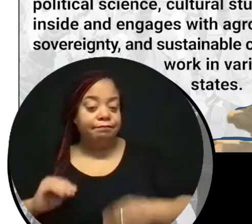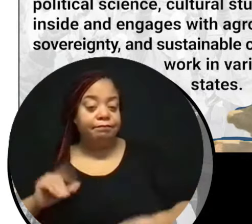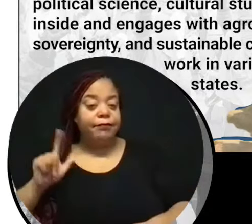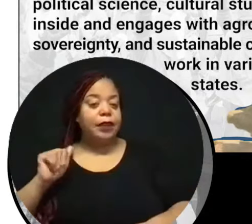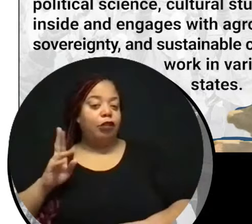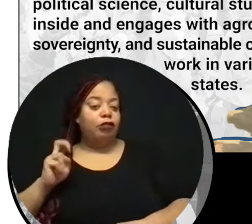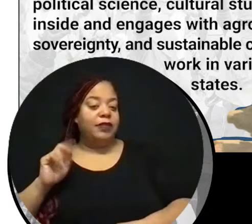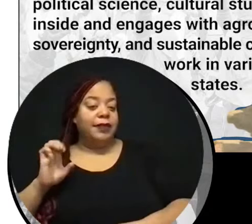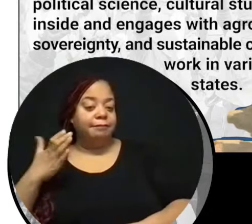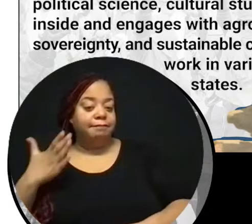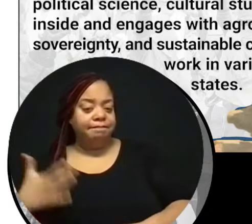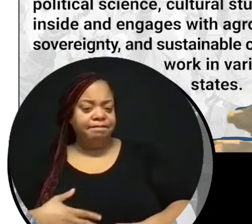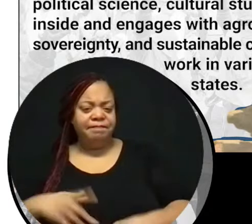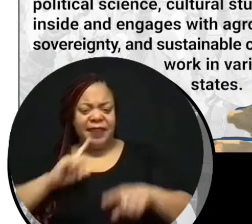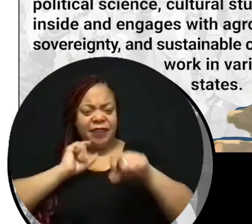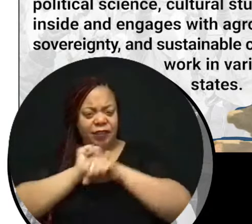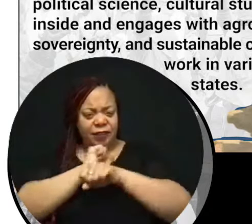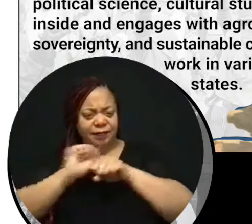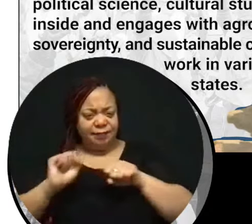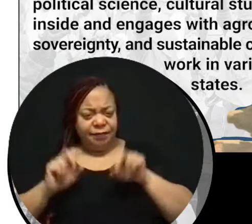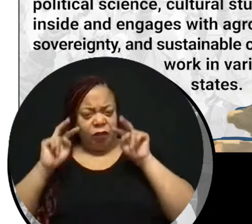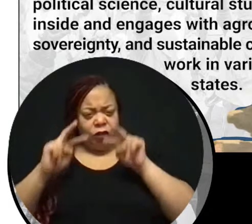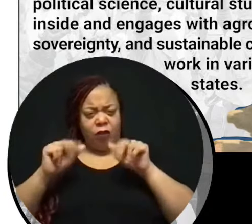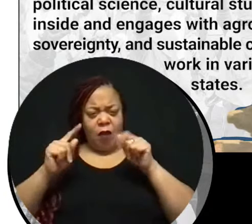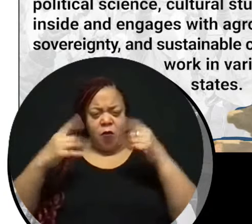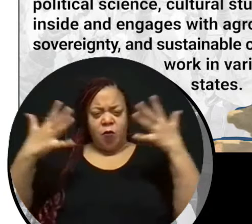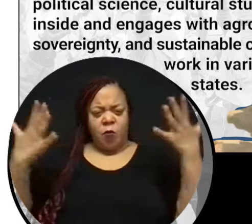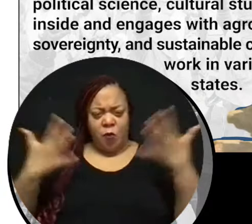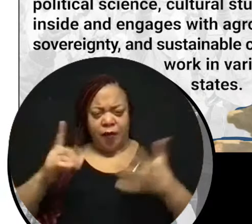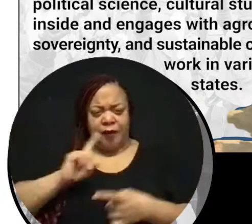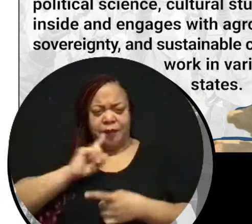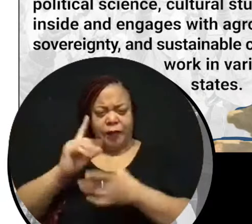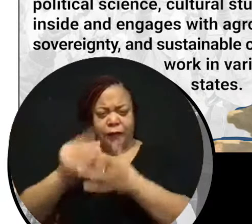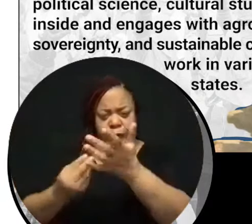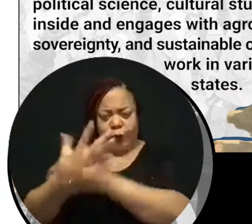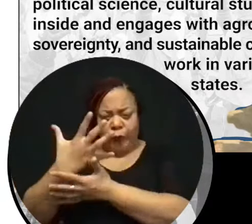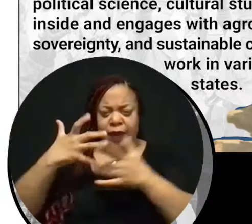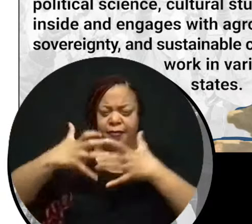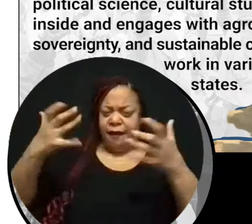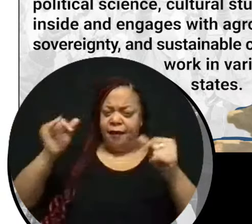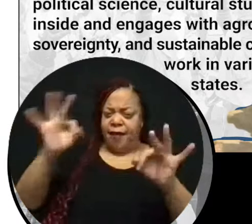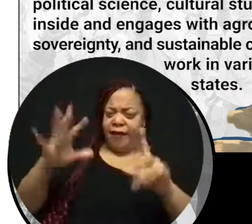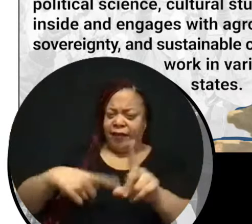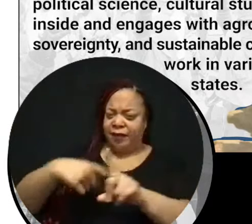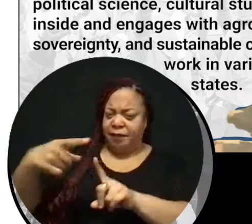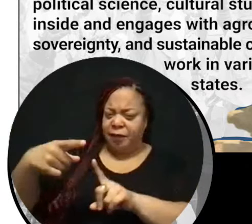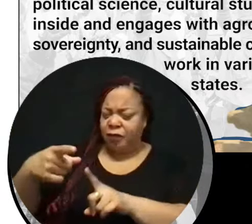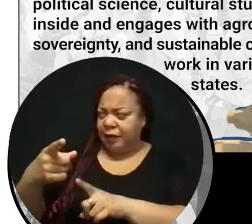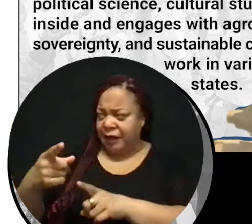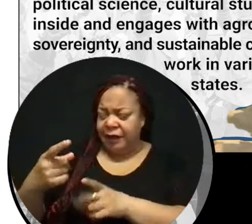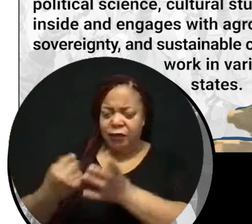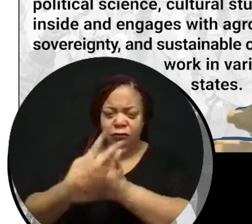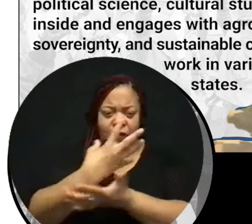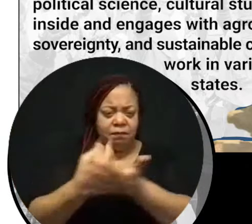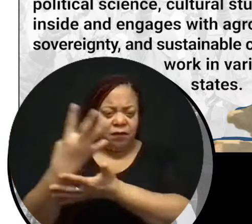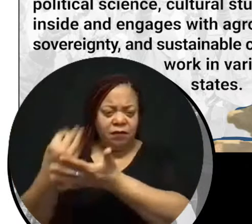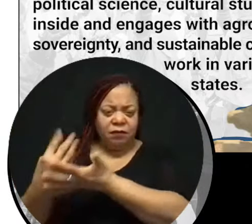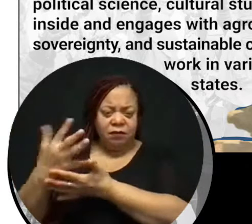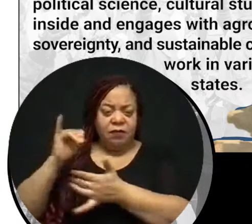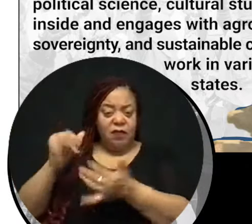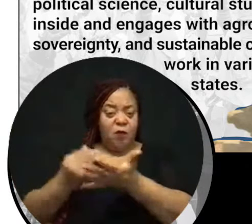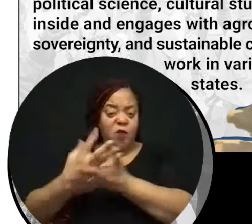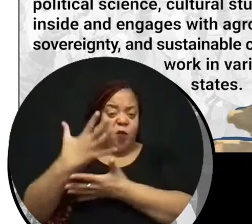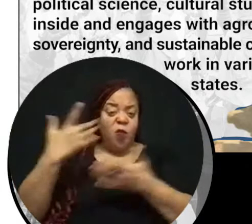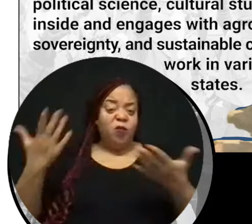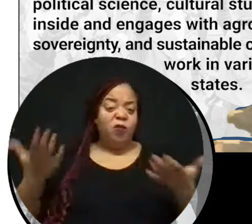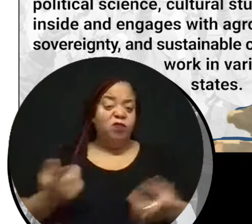lot of gourmet or crops that are using gourmet foods and stuff. And you know, initially, like to me, I